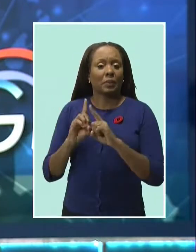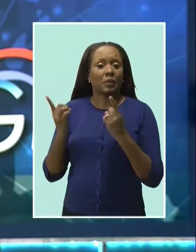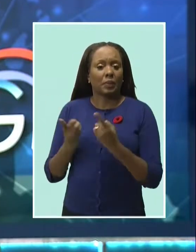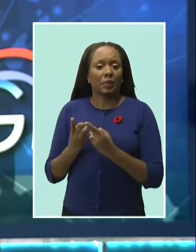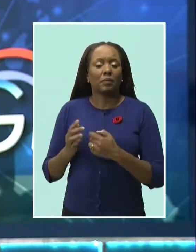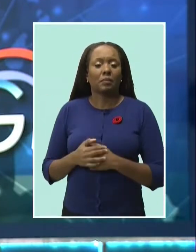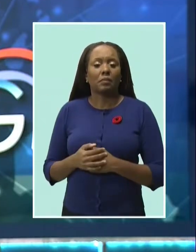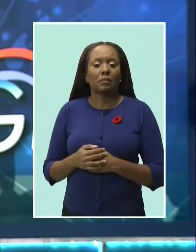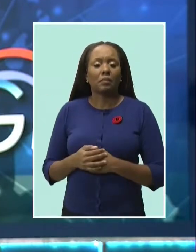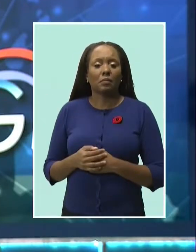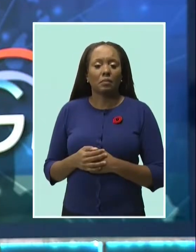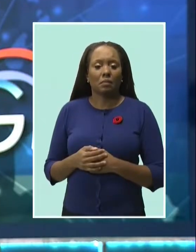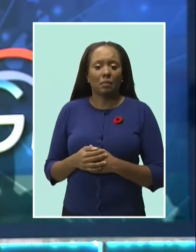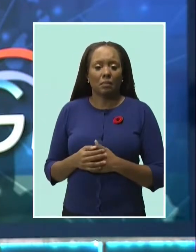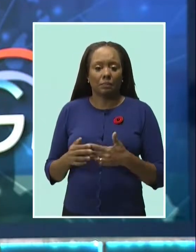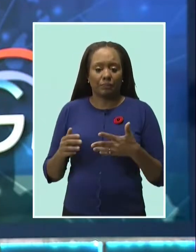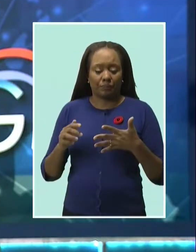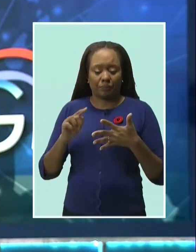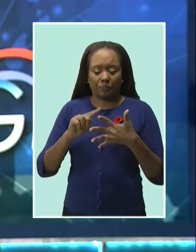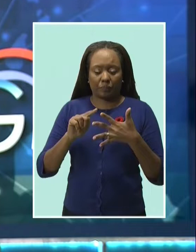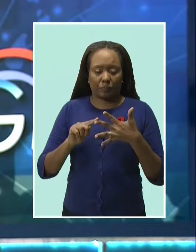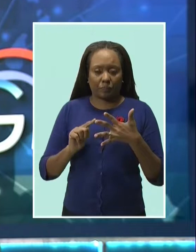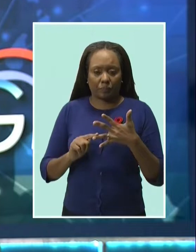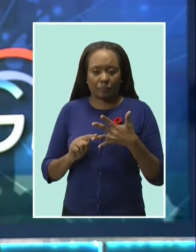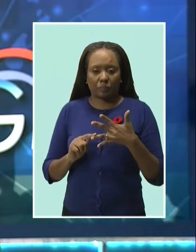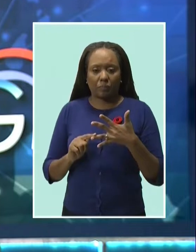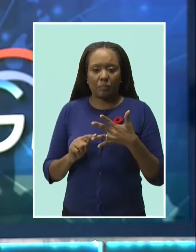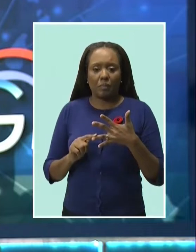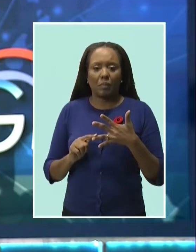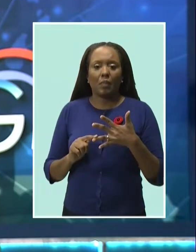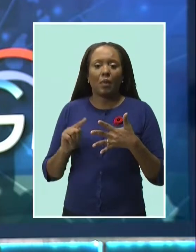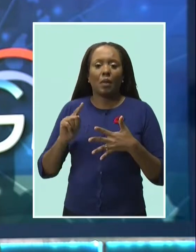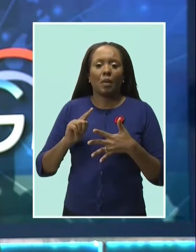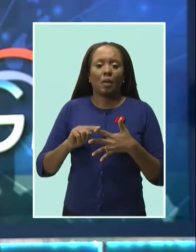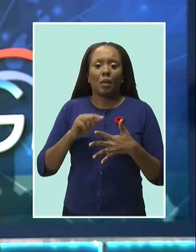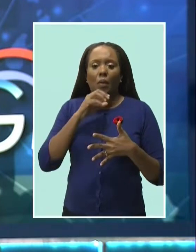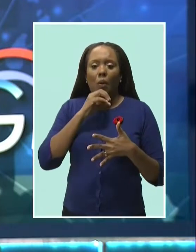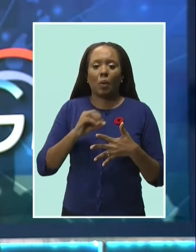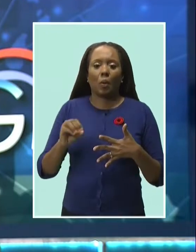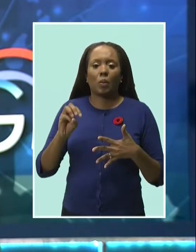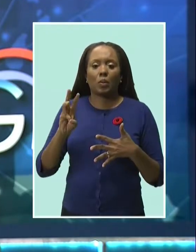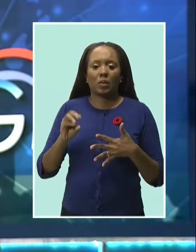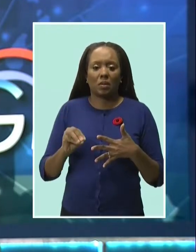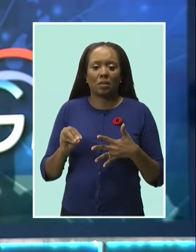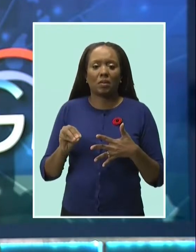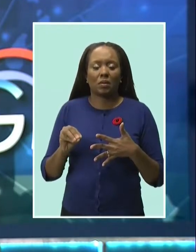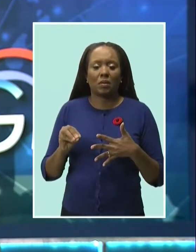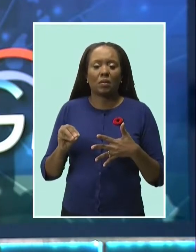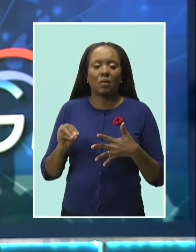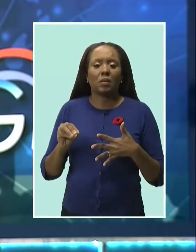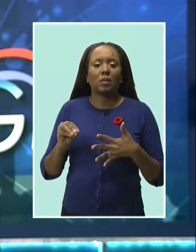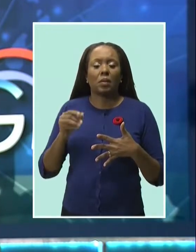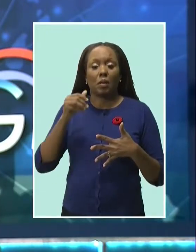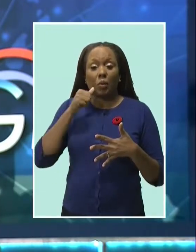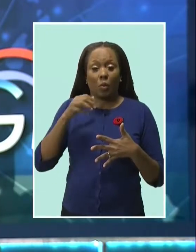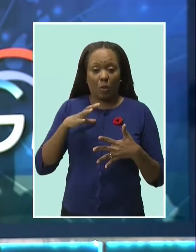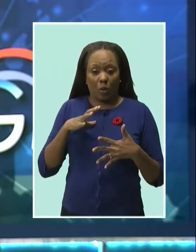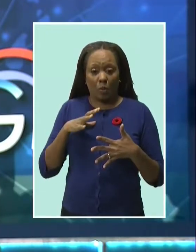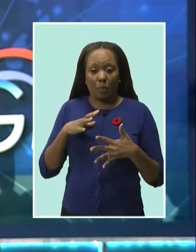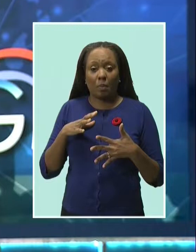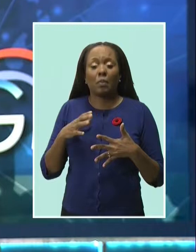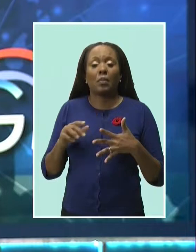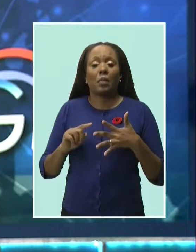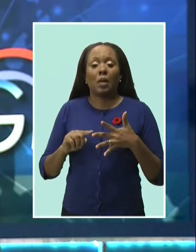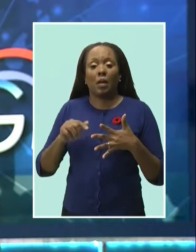the deaths occurred on Tuesday, November 9th. A 60-year-old woman who passed away at the Harrison Point Isolation Facility,